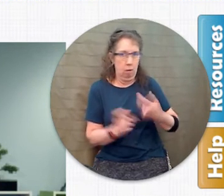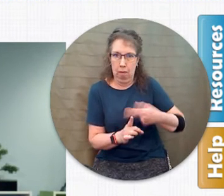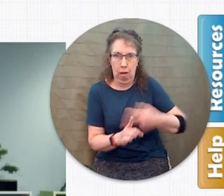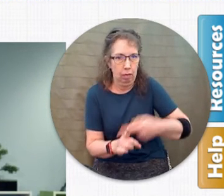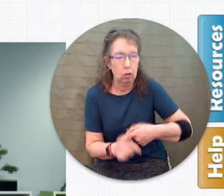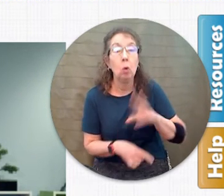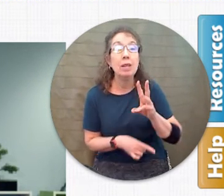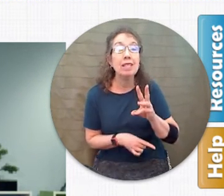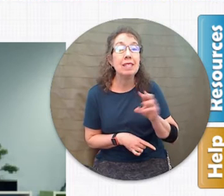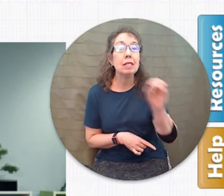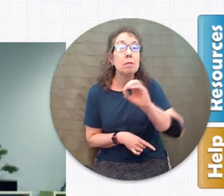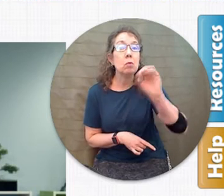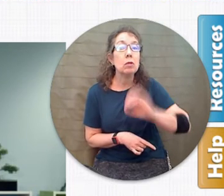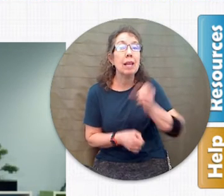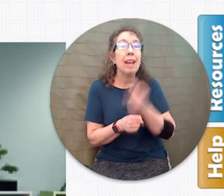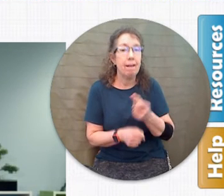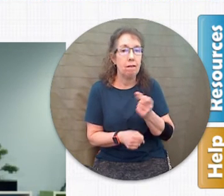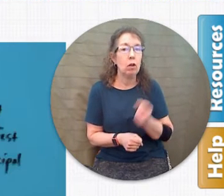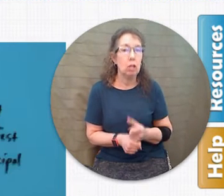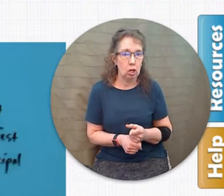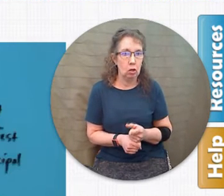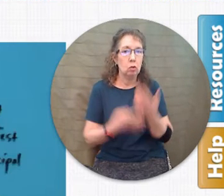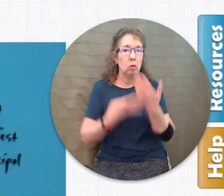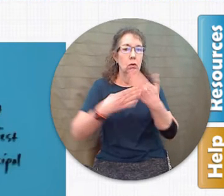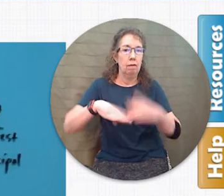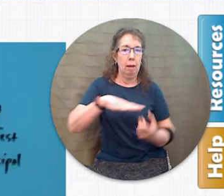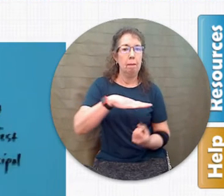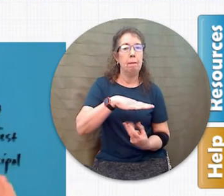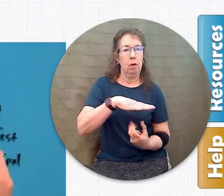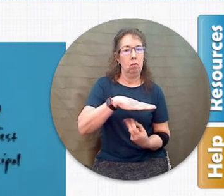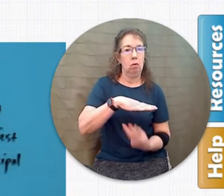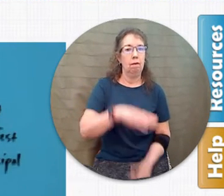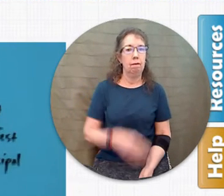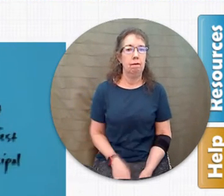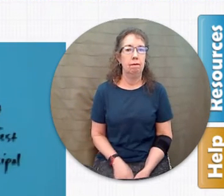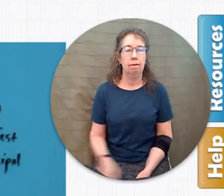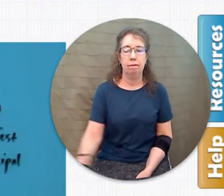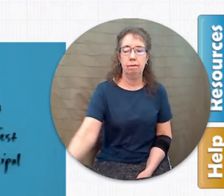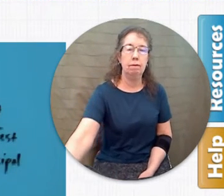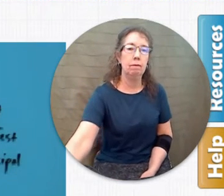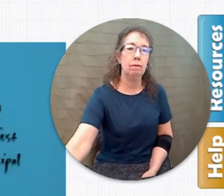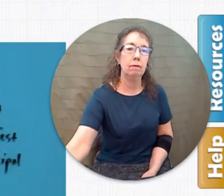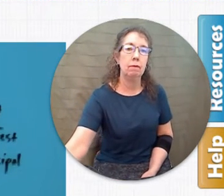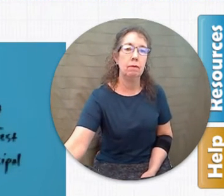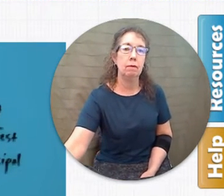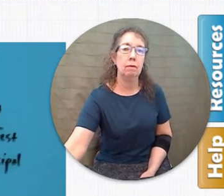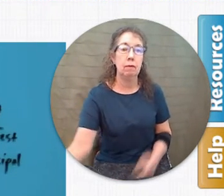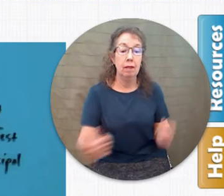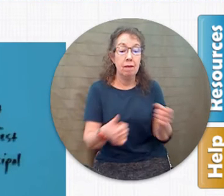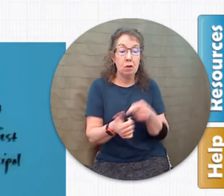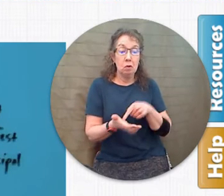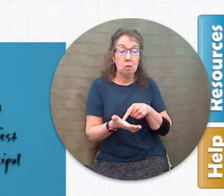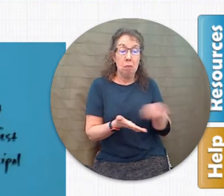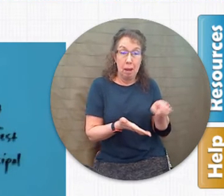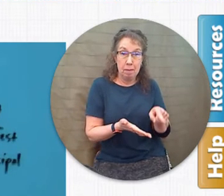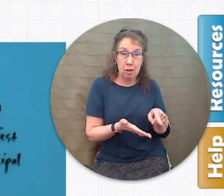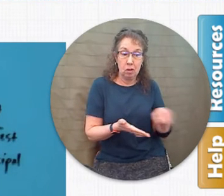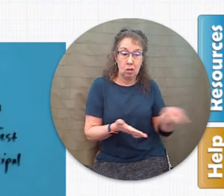per year, so we need to divide it by 12. In the very first payment, you owe the full $100,000.